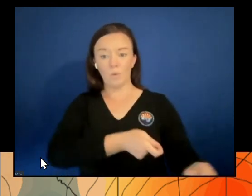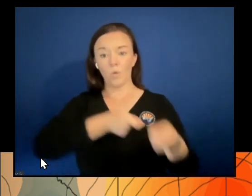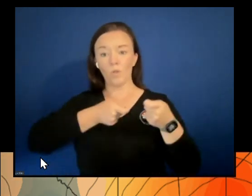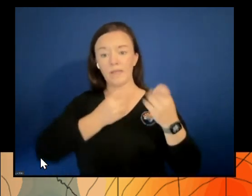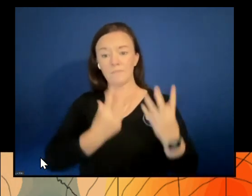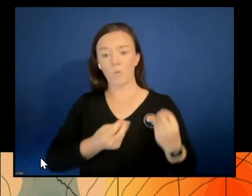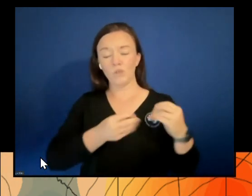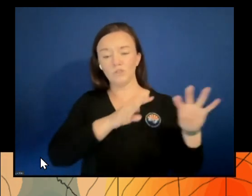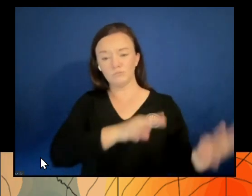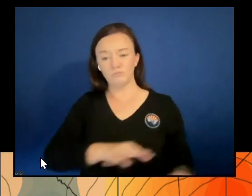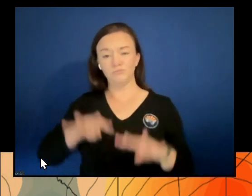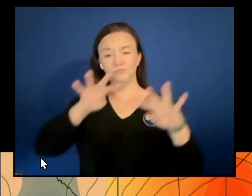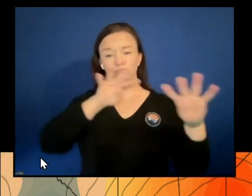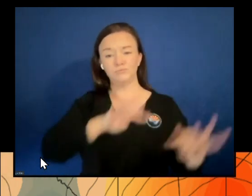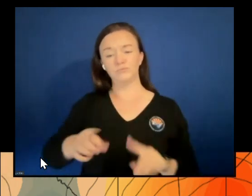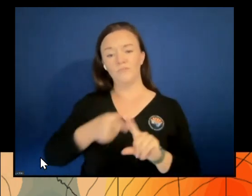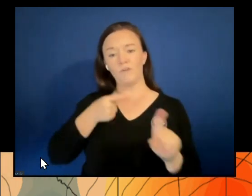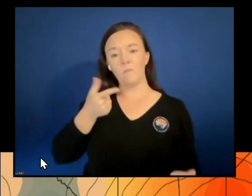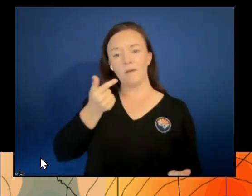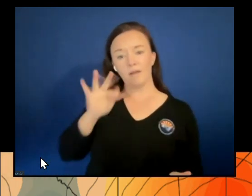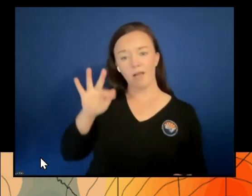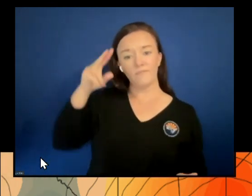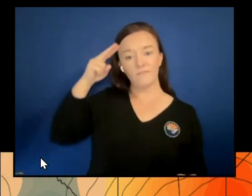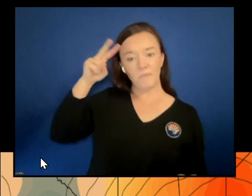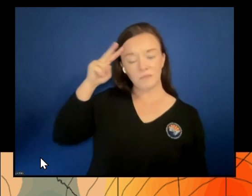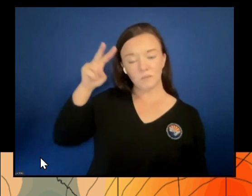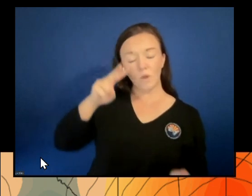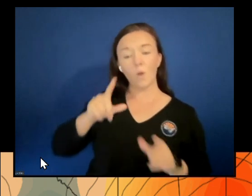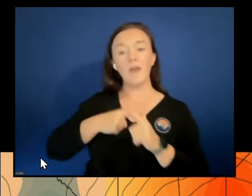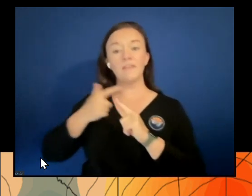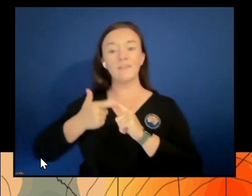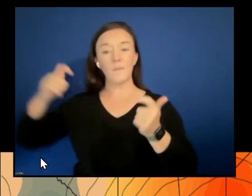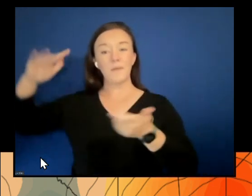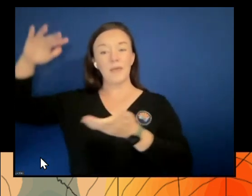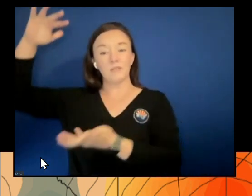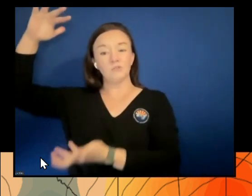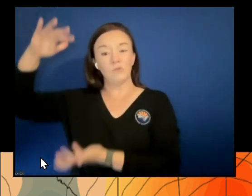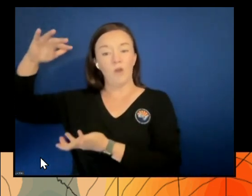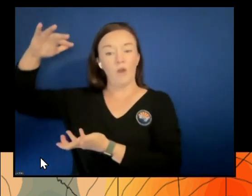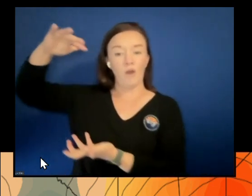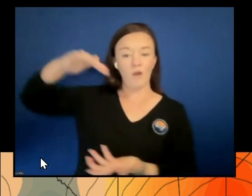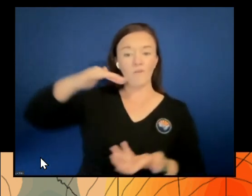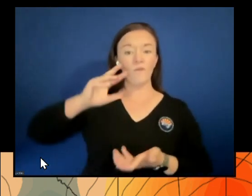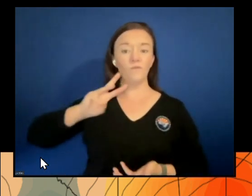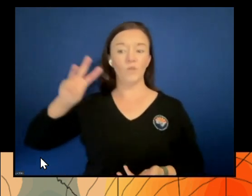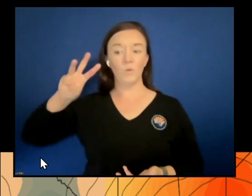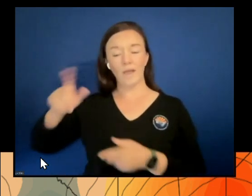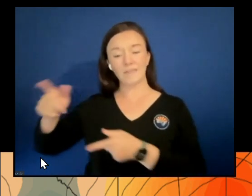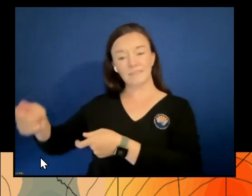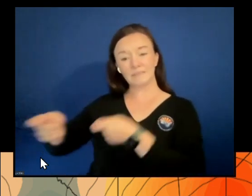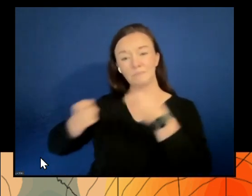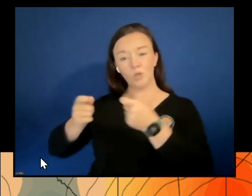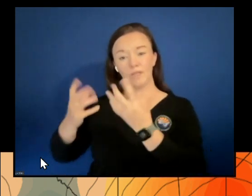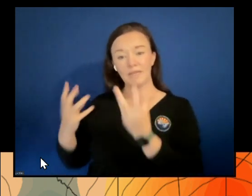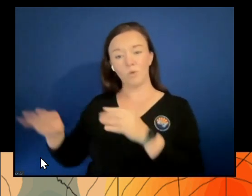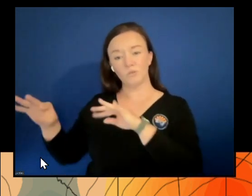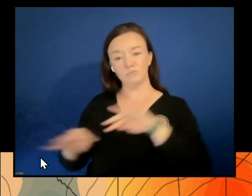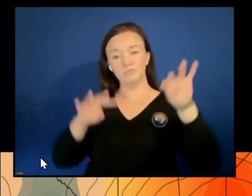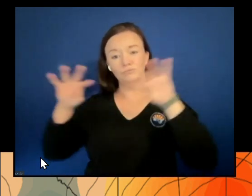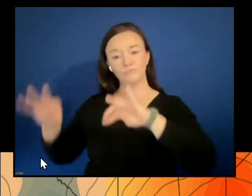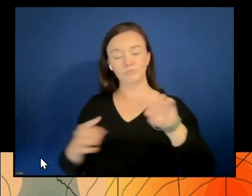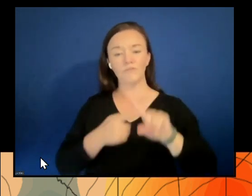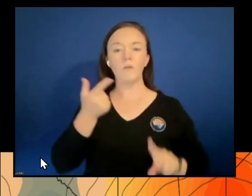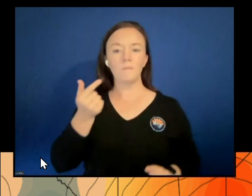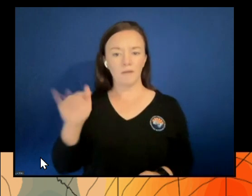trough over the west coast is pulling up moisture from the Gulf of California. And so with that, we are definitely seeing plenty of